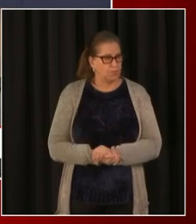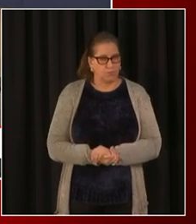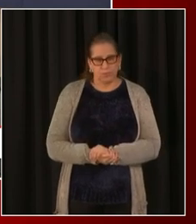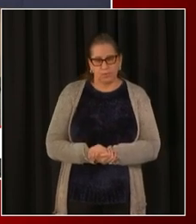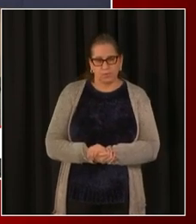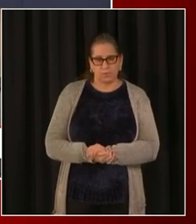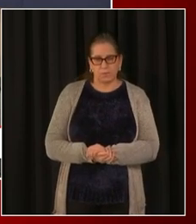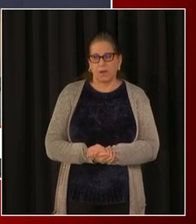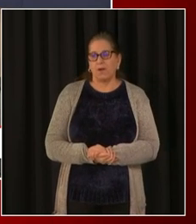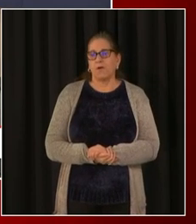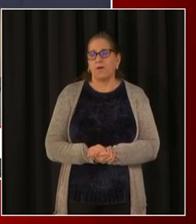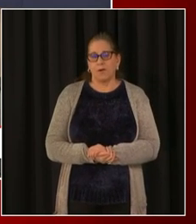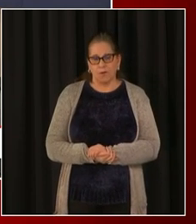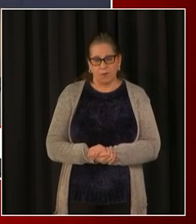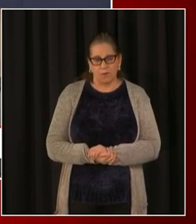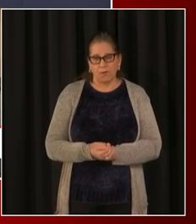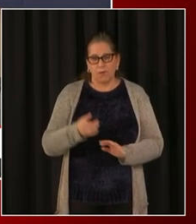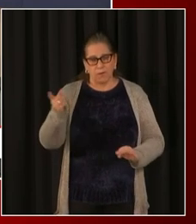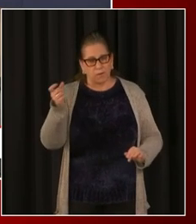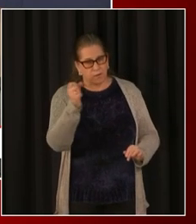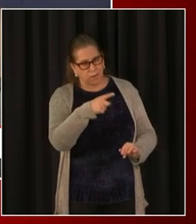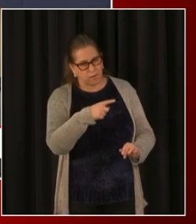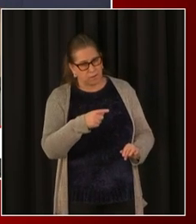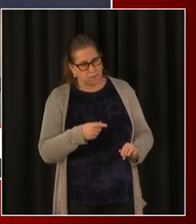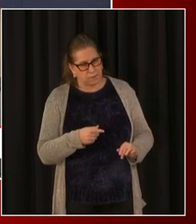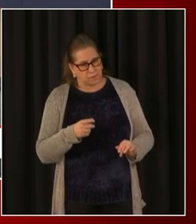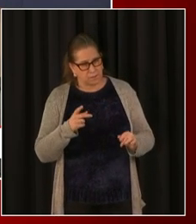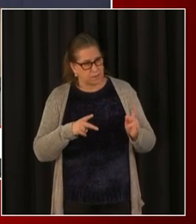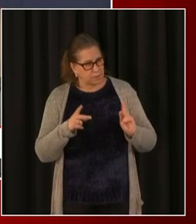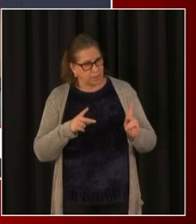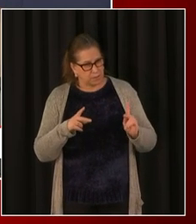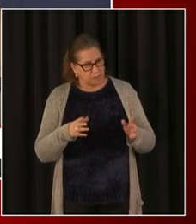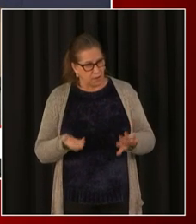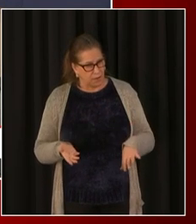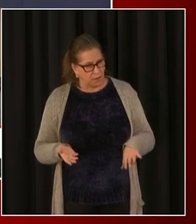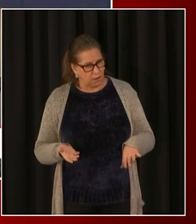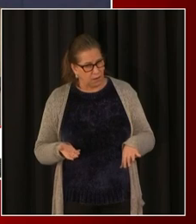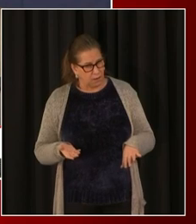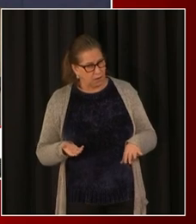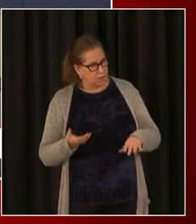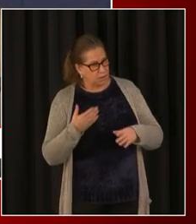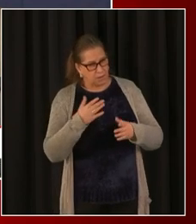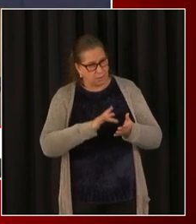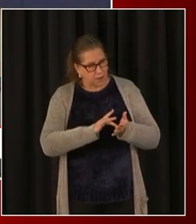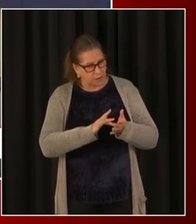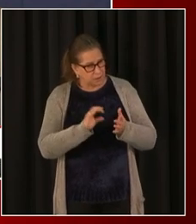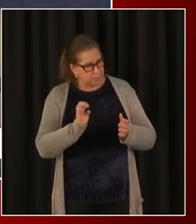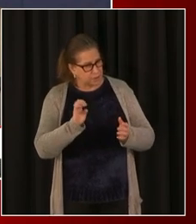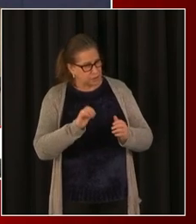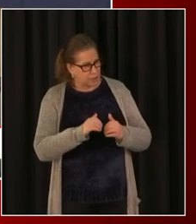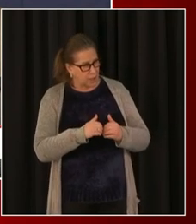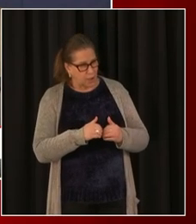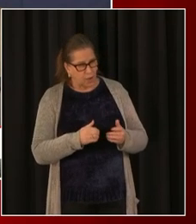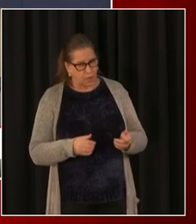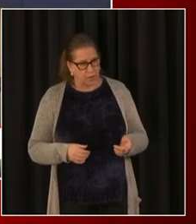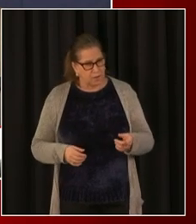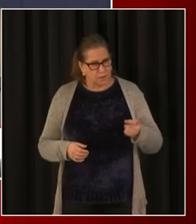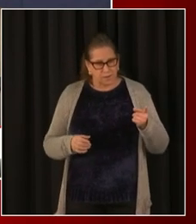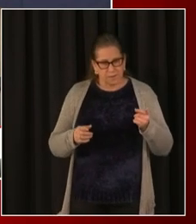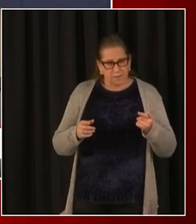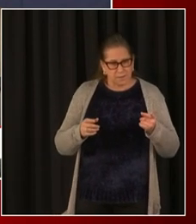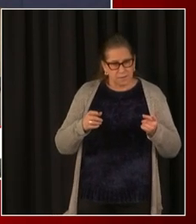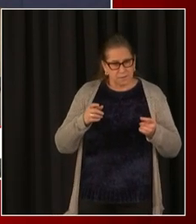3 people who died, and then I'm reading stuff that they were trampled to death. Can you give us any information on that? I don't think I can